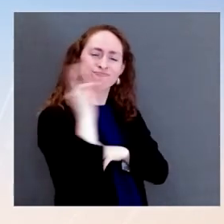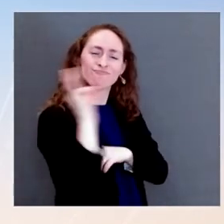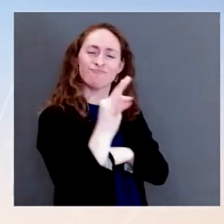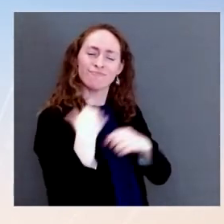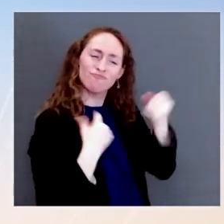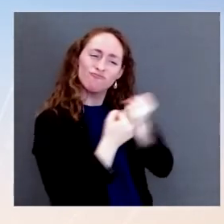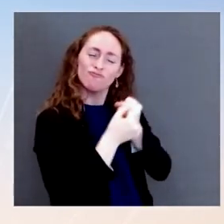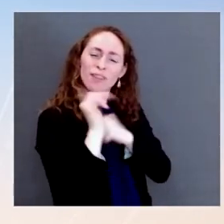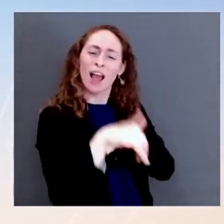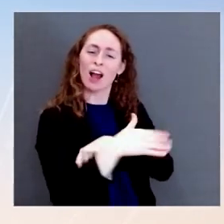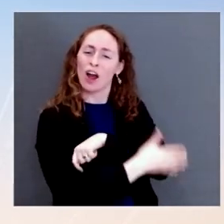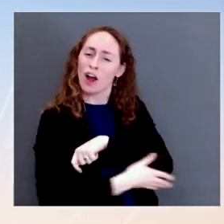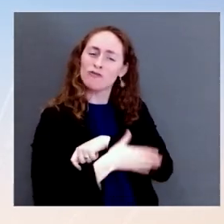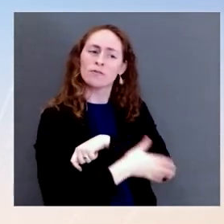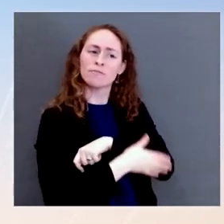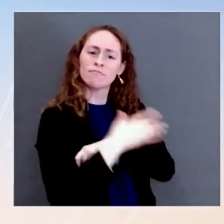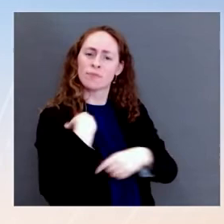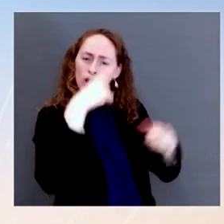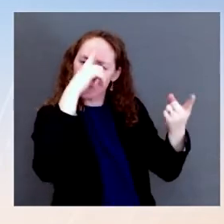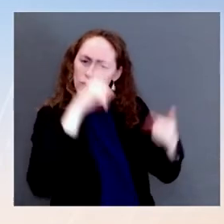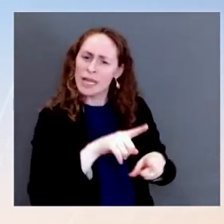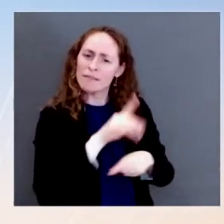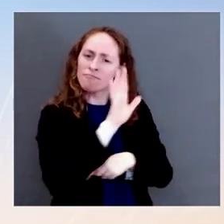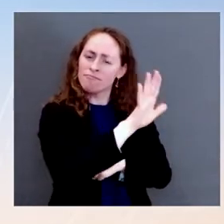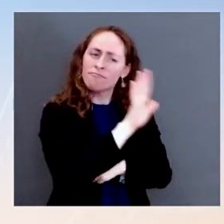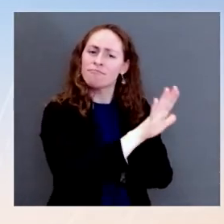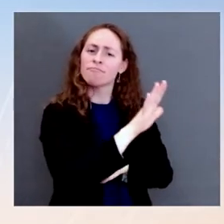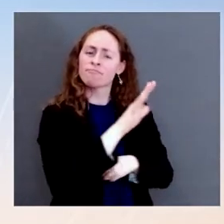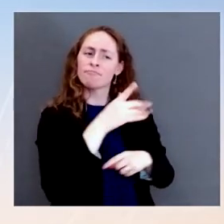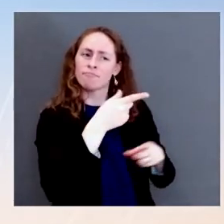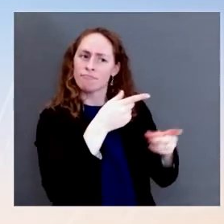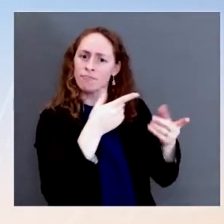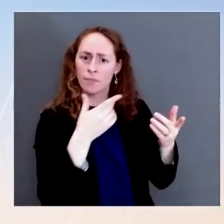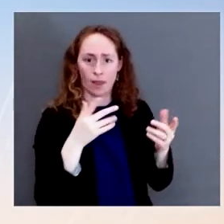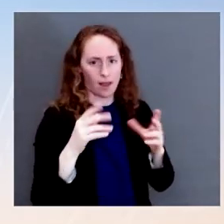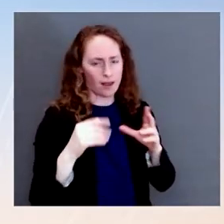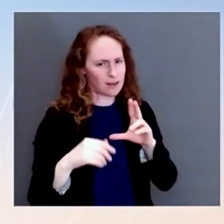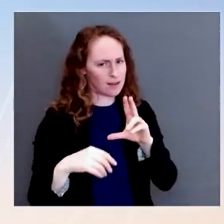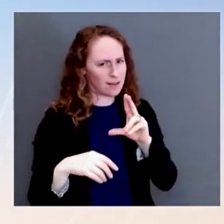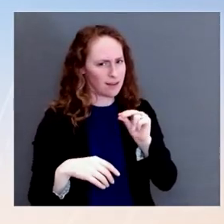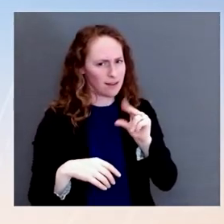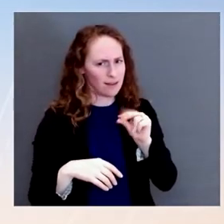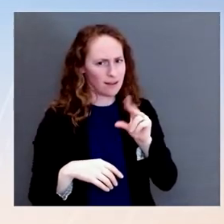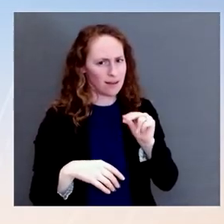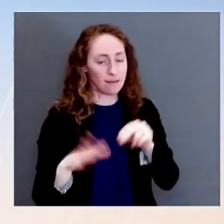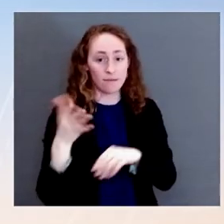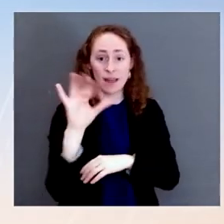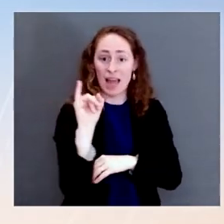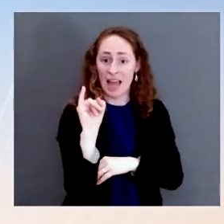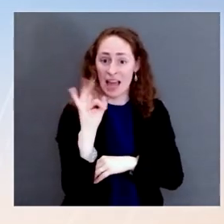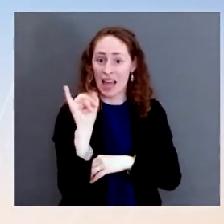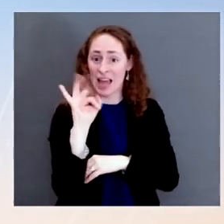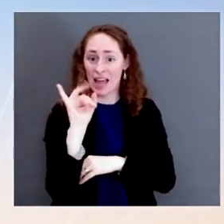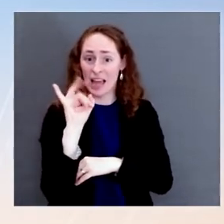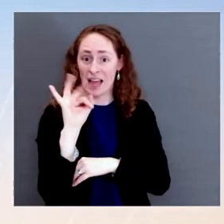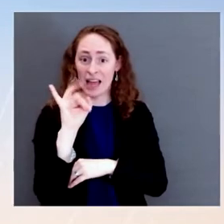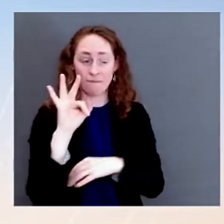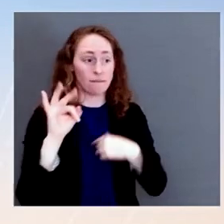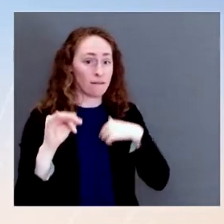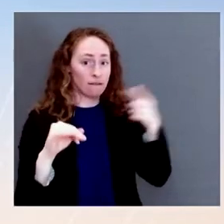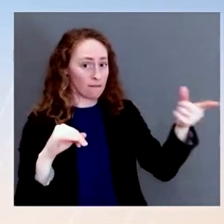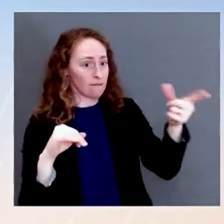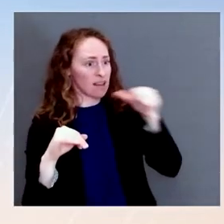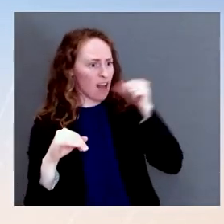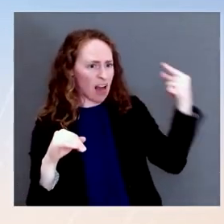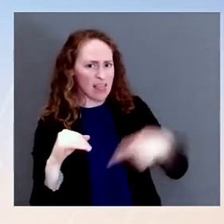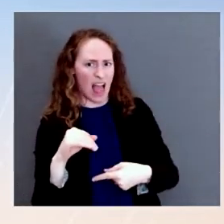it's just meant to have a broad scope of leaders, a broad scope of private sector and civil society